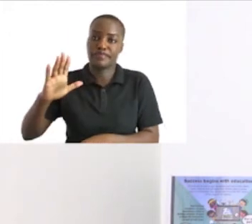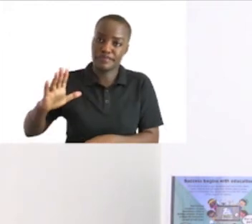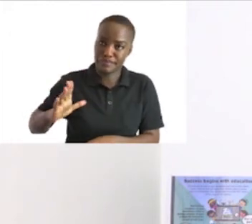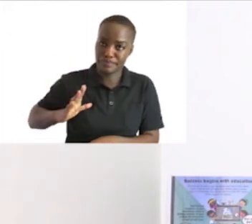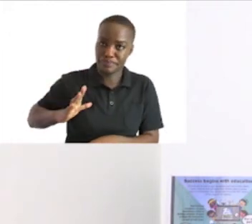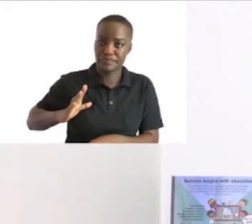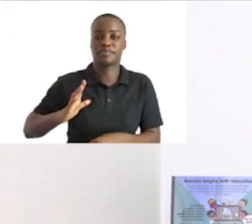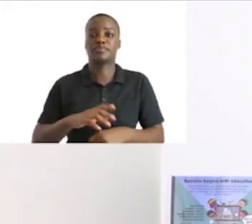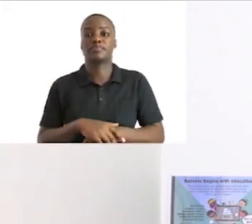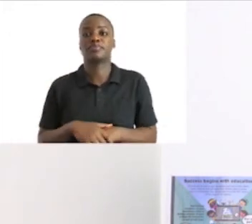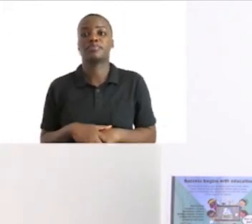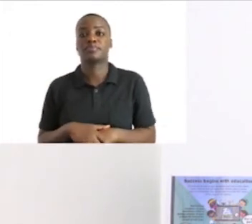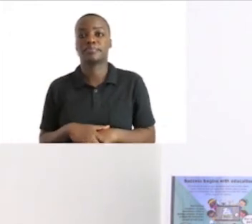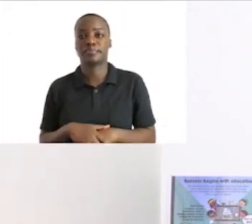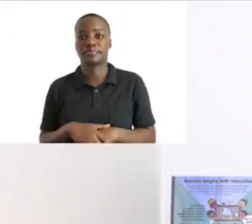55.